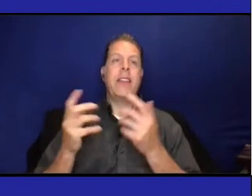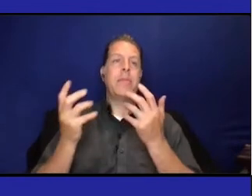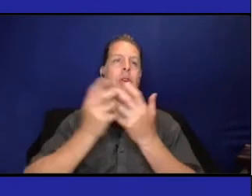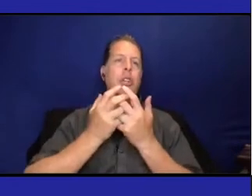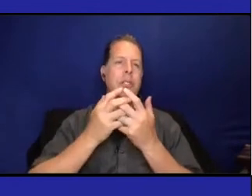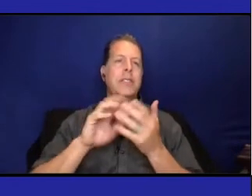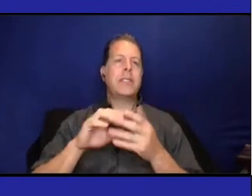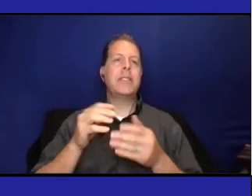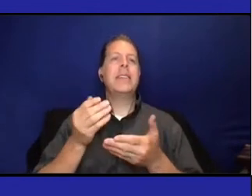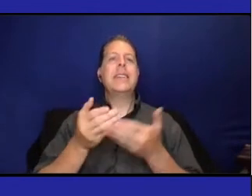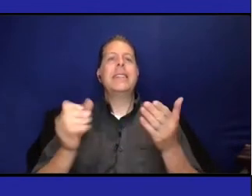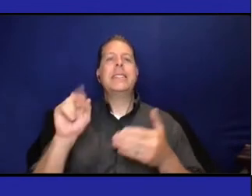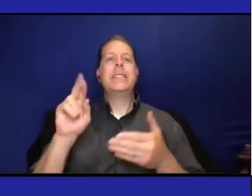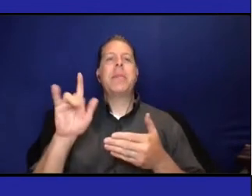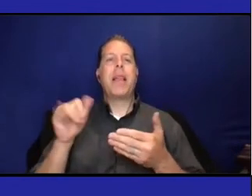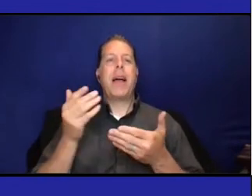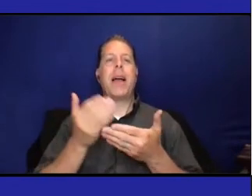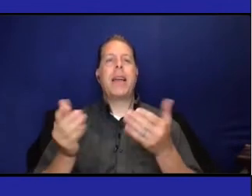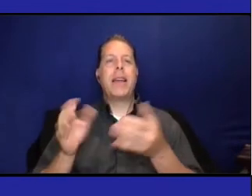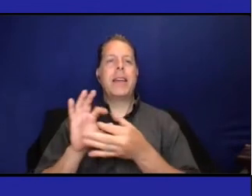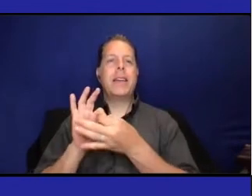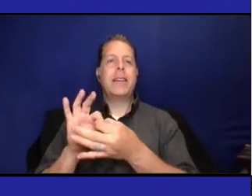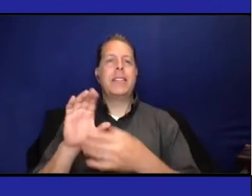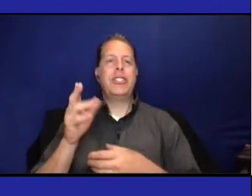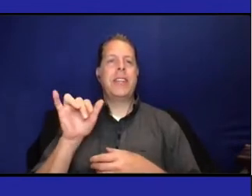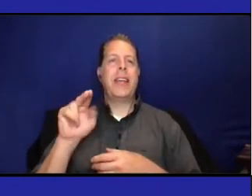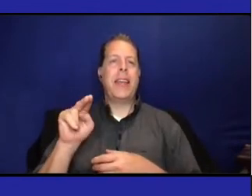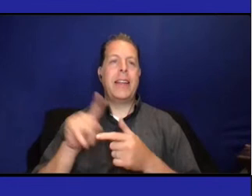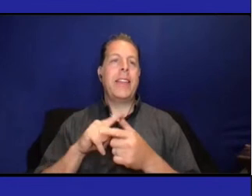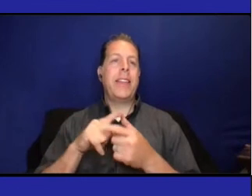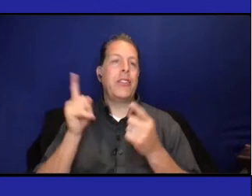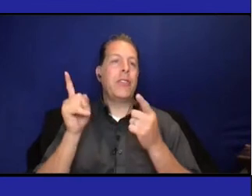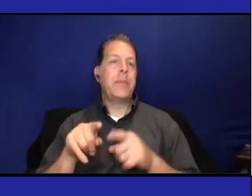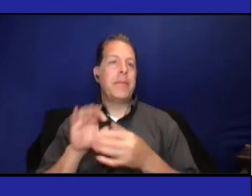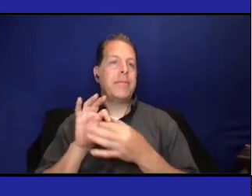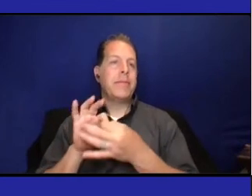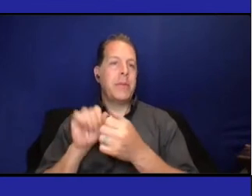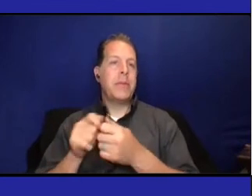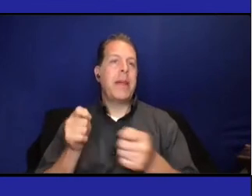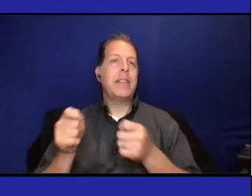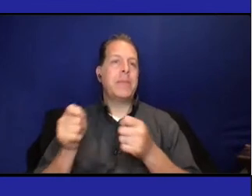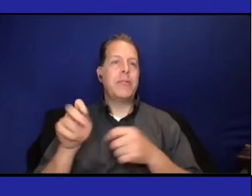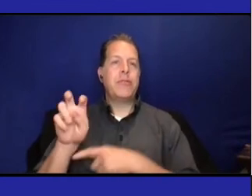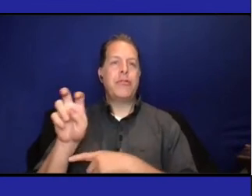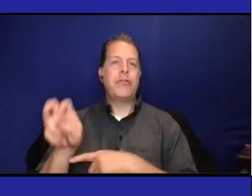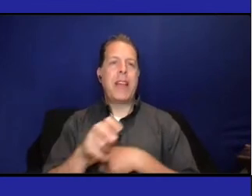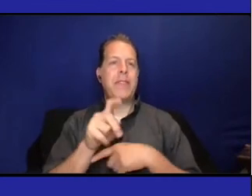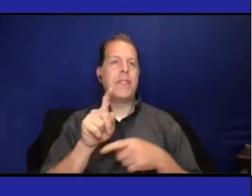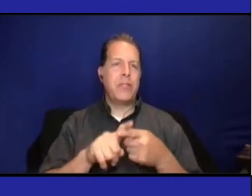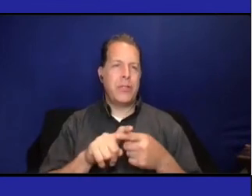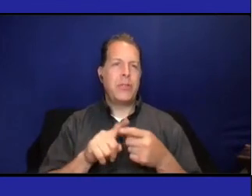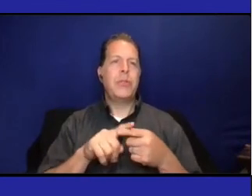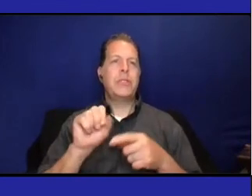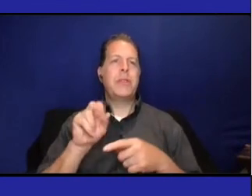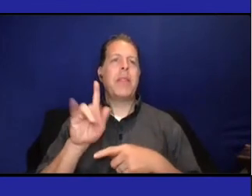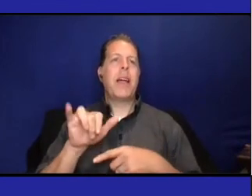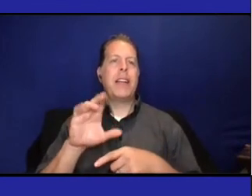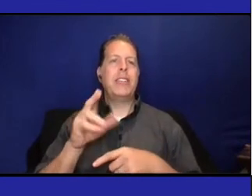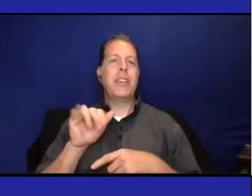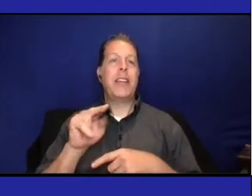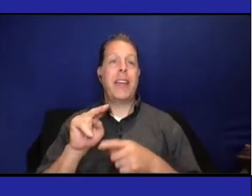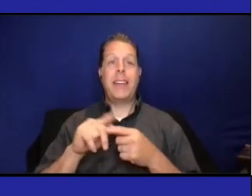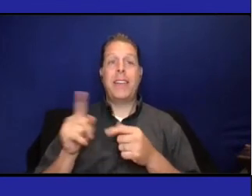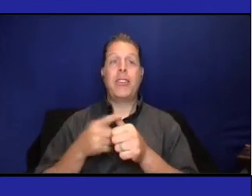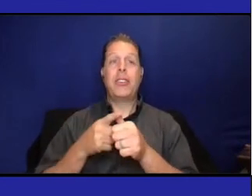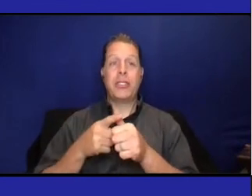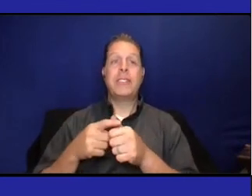chain, and then the agreement and relationship management were transferred to supply chain. The original scope of the service was